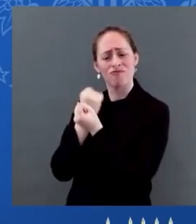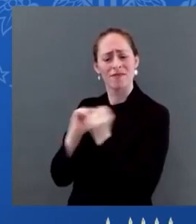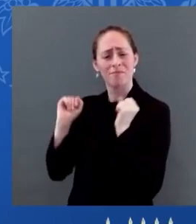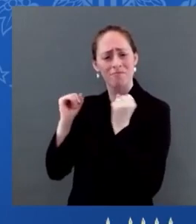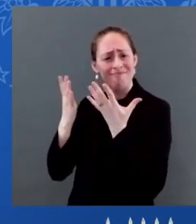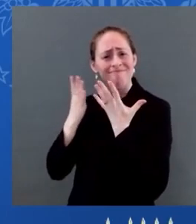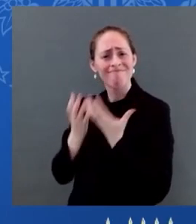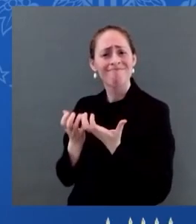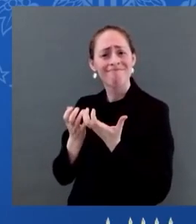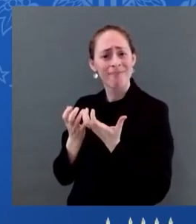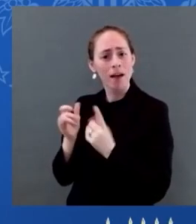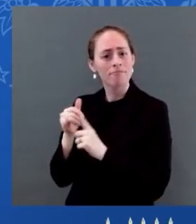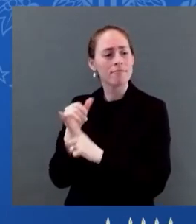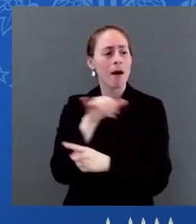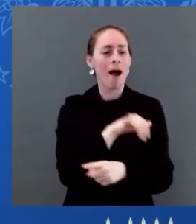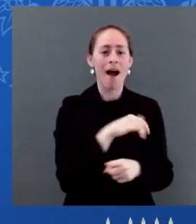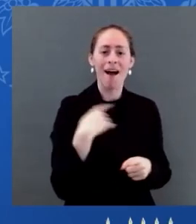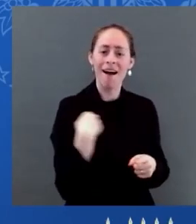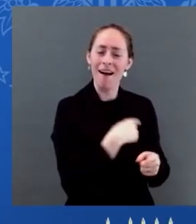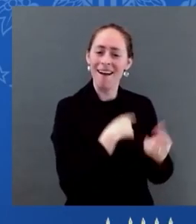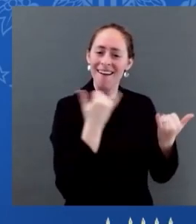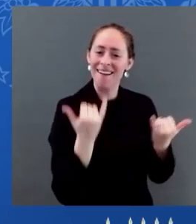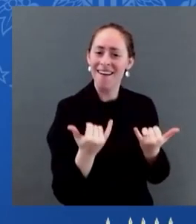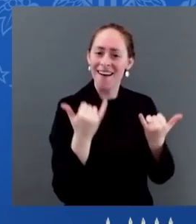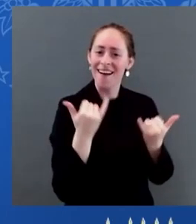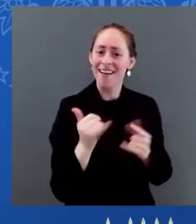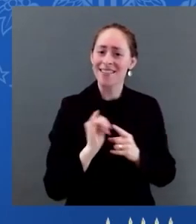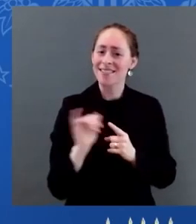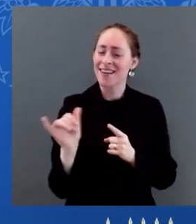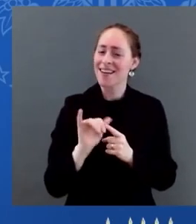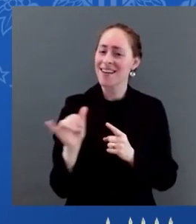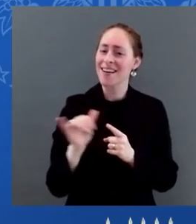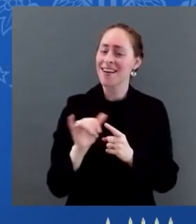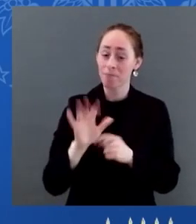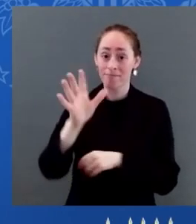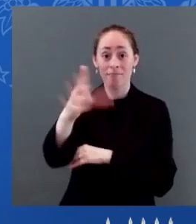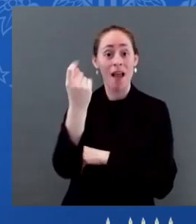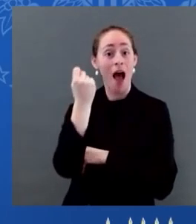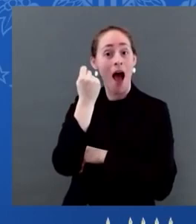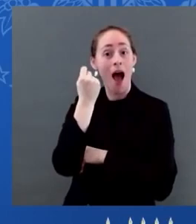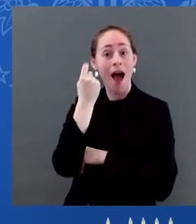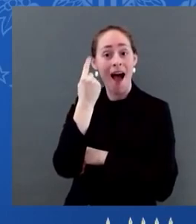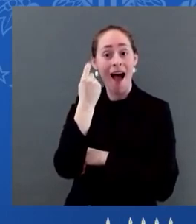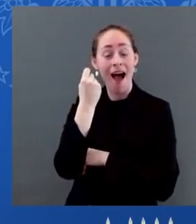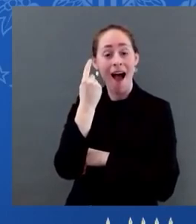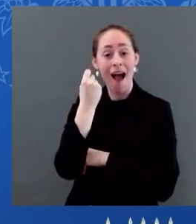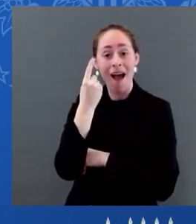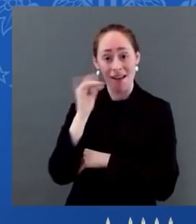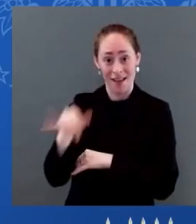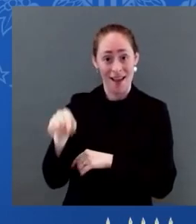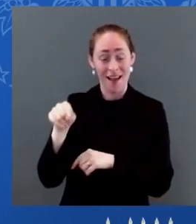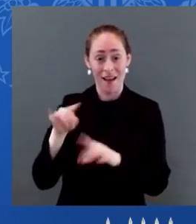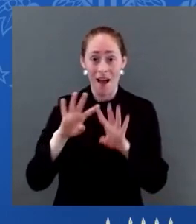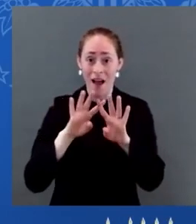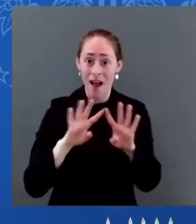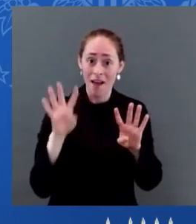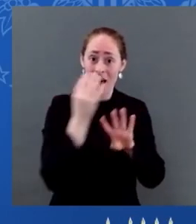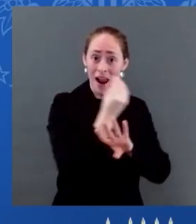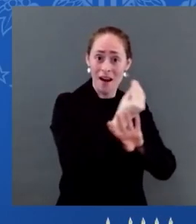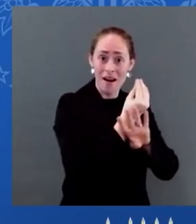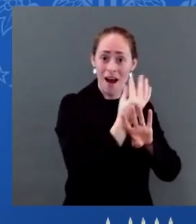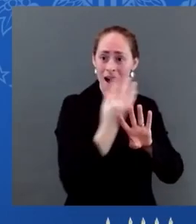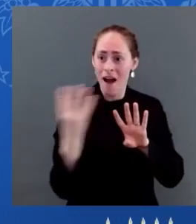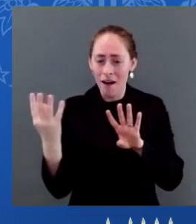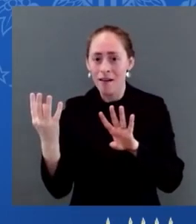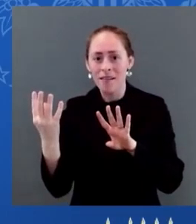forward. And whether it's in the Temple of Jerusalem or a temple of our democracy, nothing broken or profaned